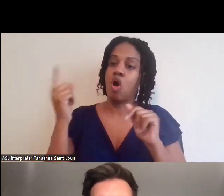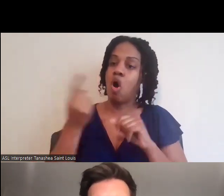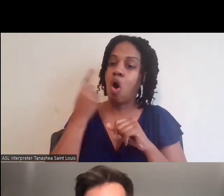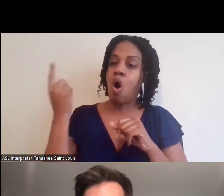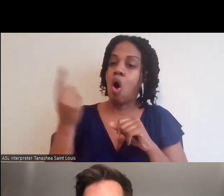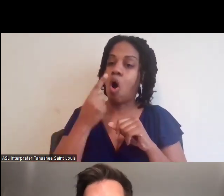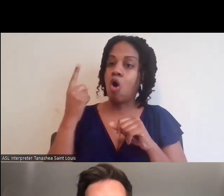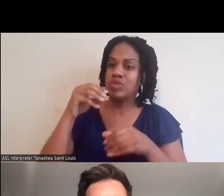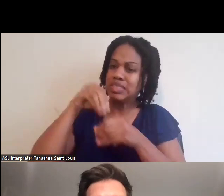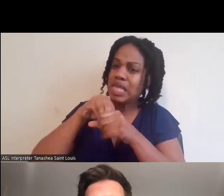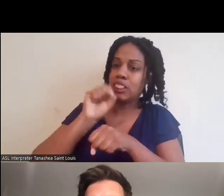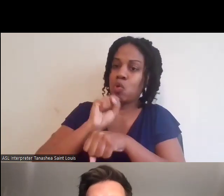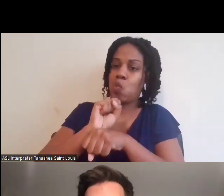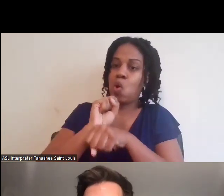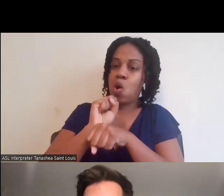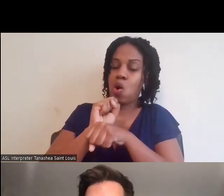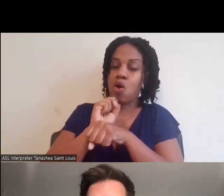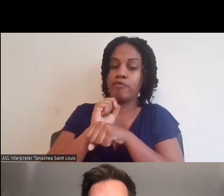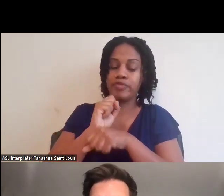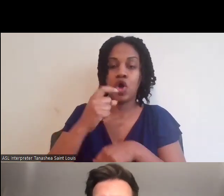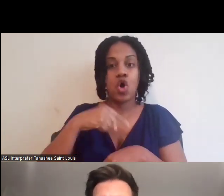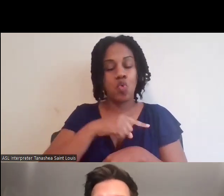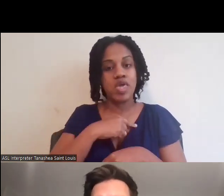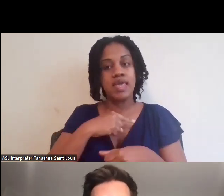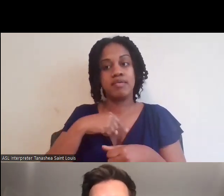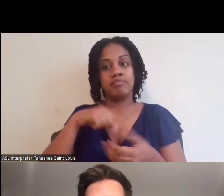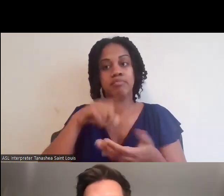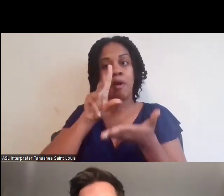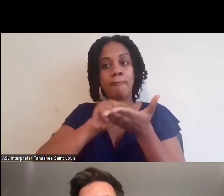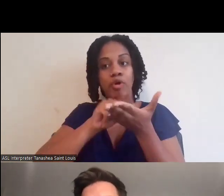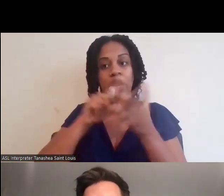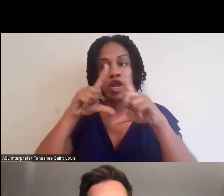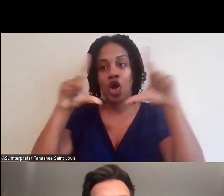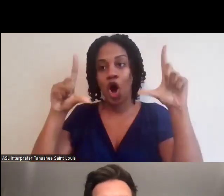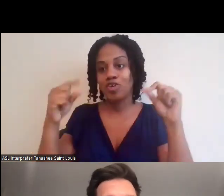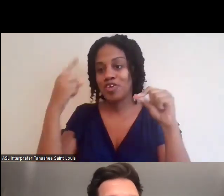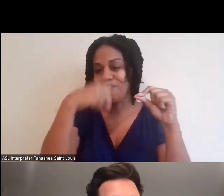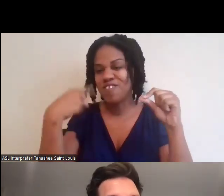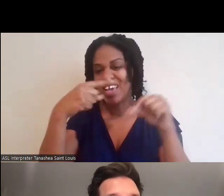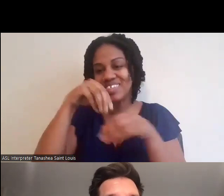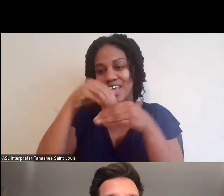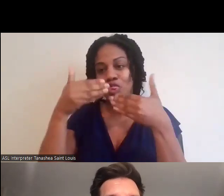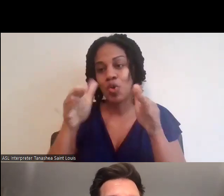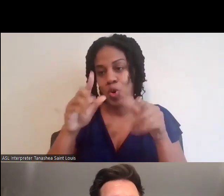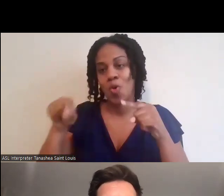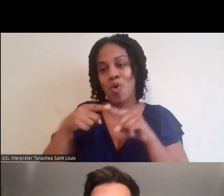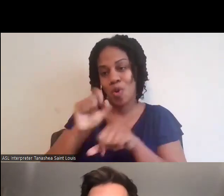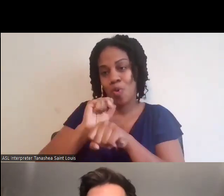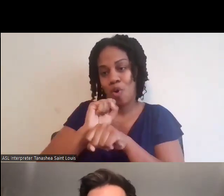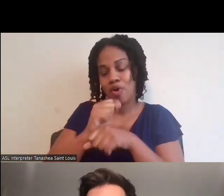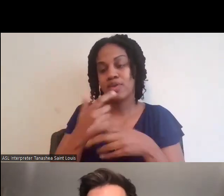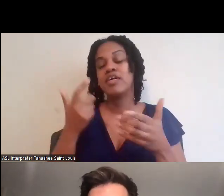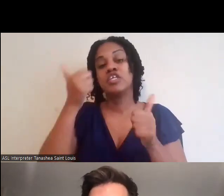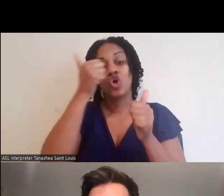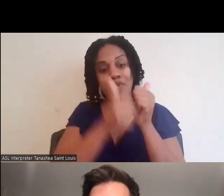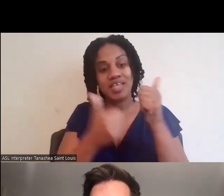in the work that we were doing. We actually had printed cards of their faces in the room as we were working. And so each one